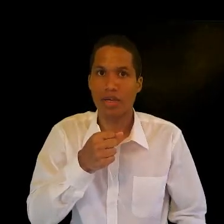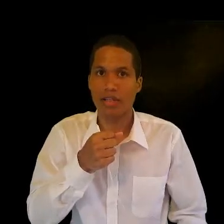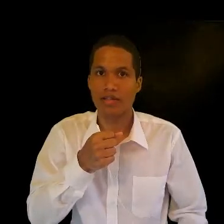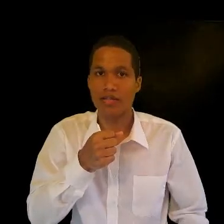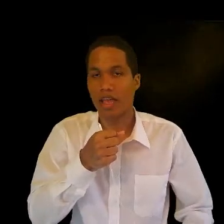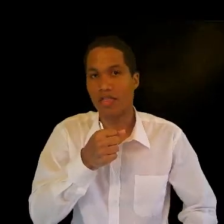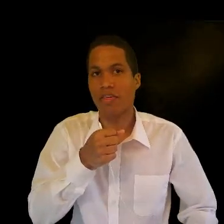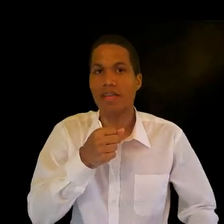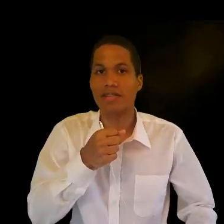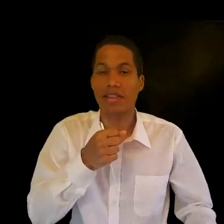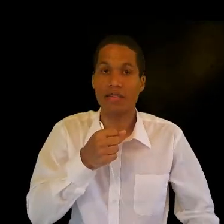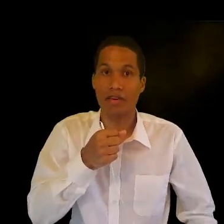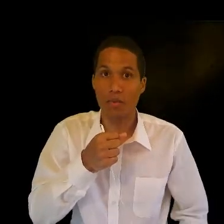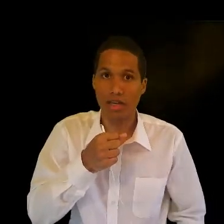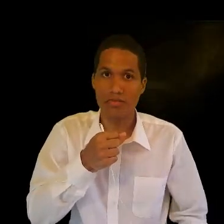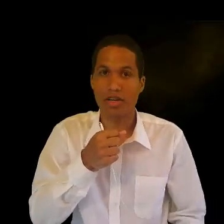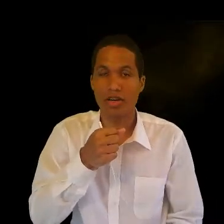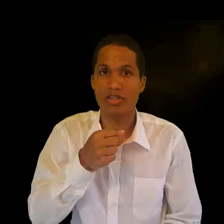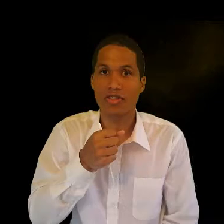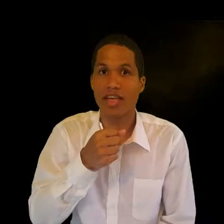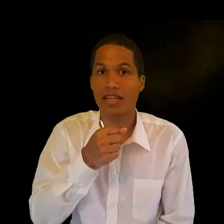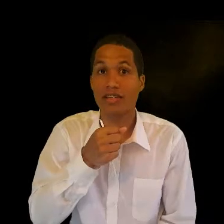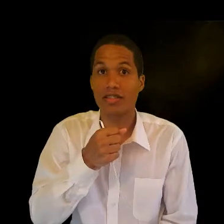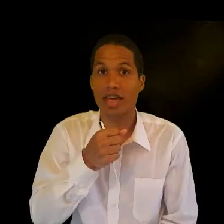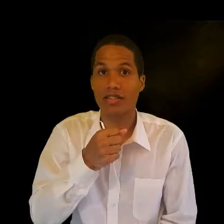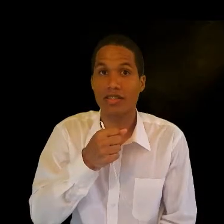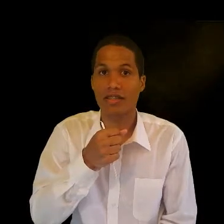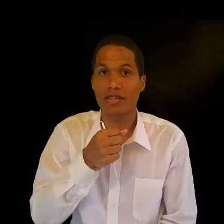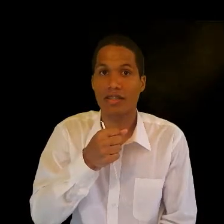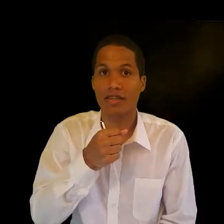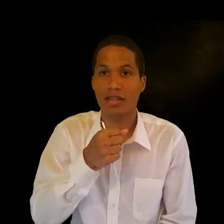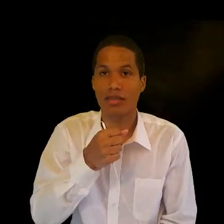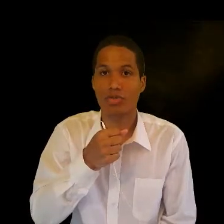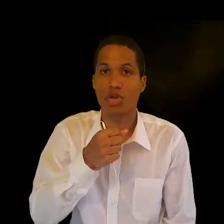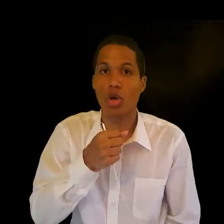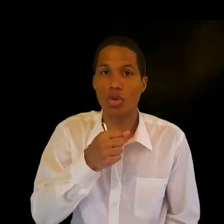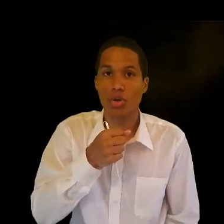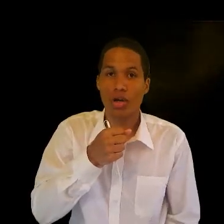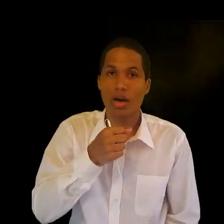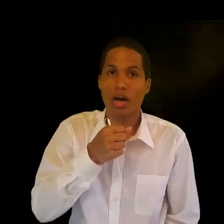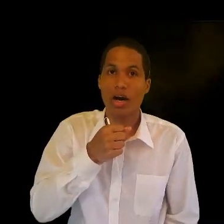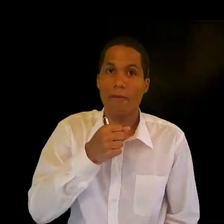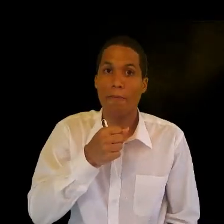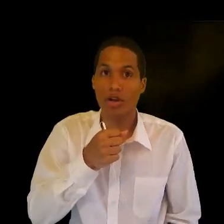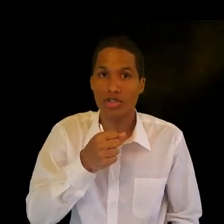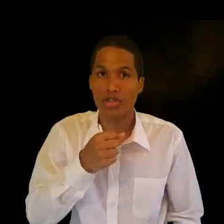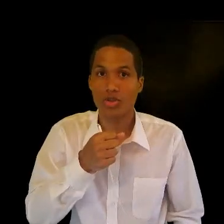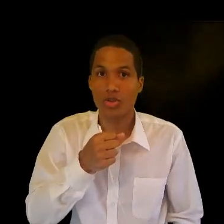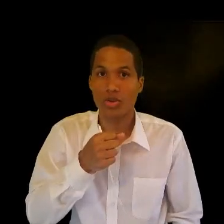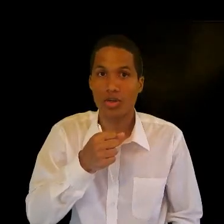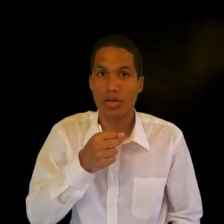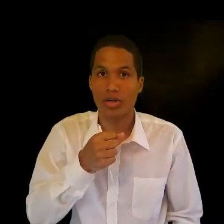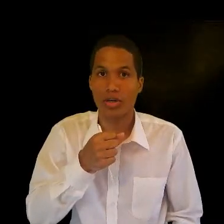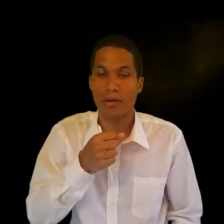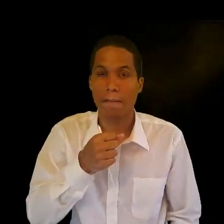you can say things in different ways because that can show how much